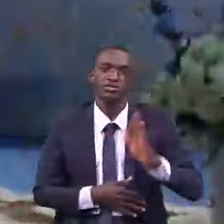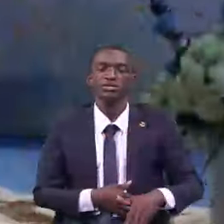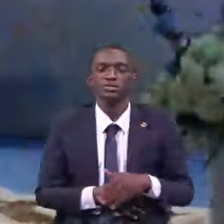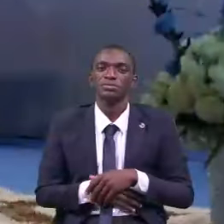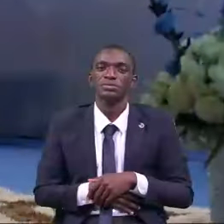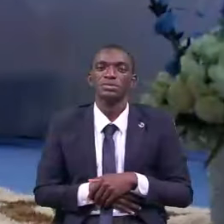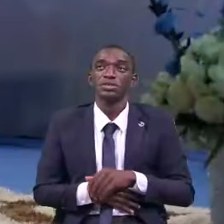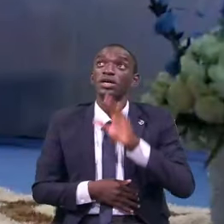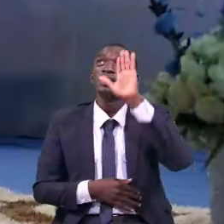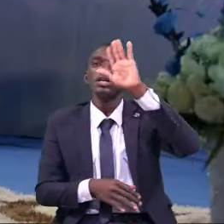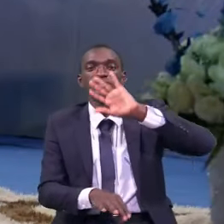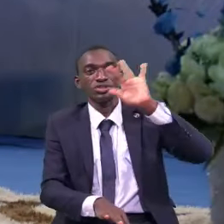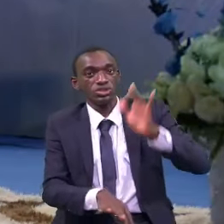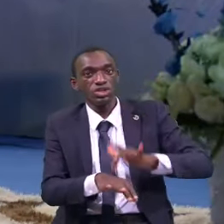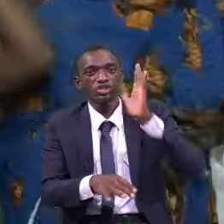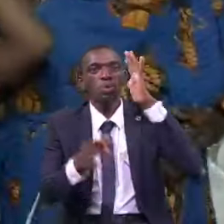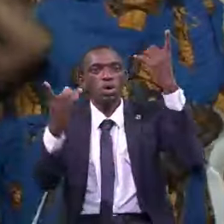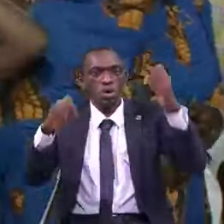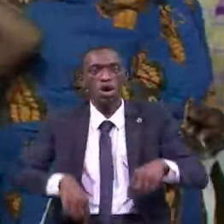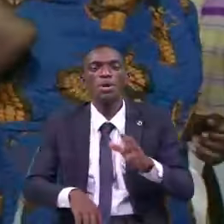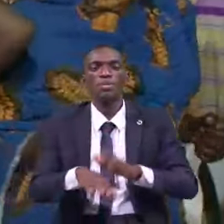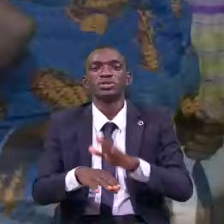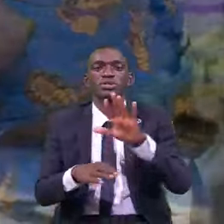His touch will come upon your life.